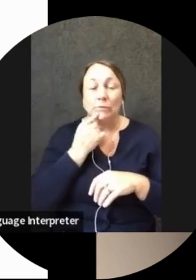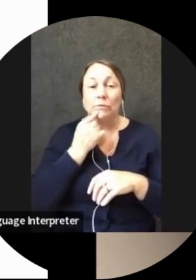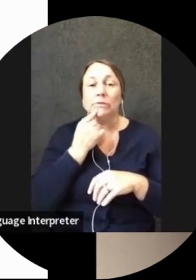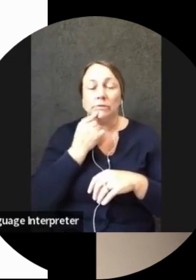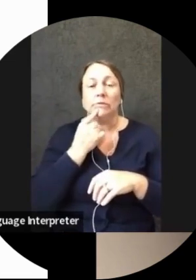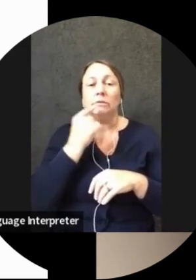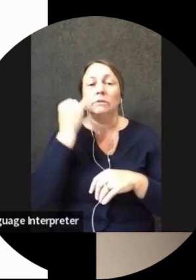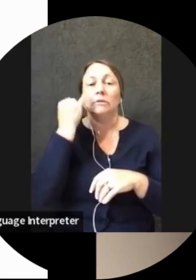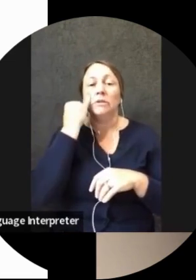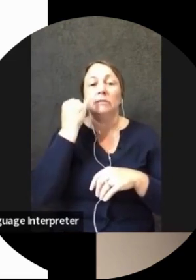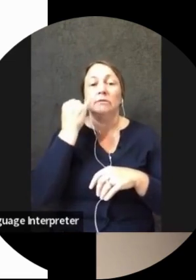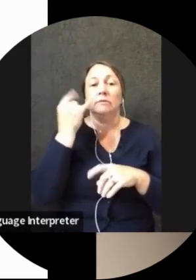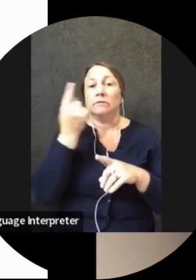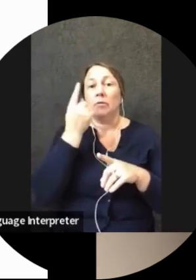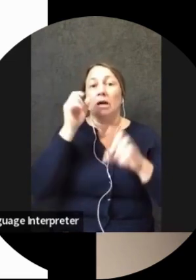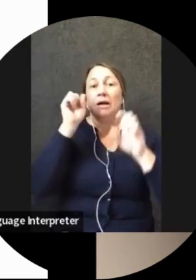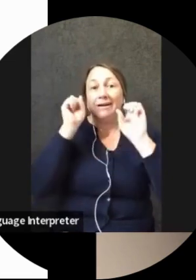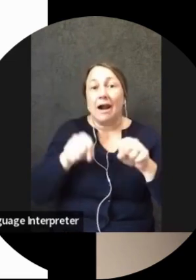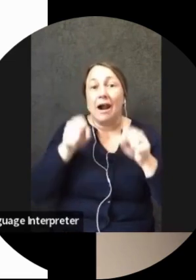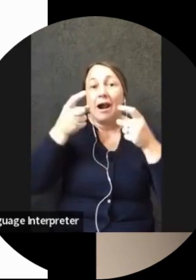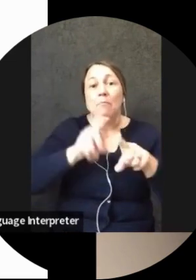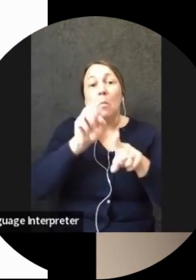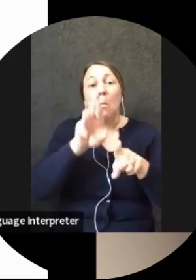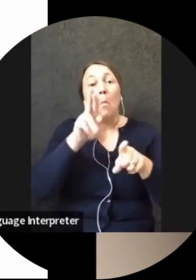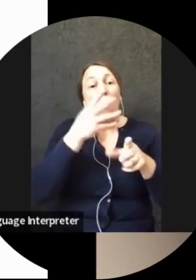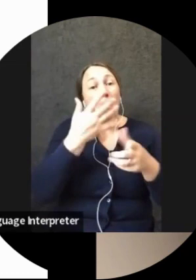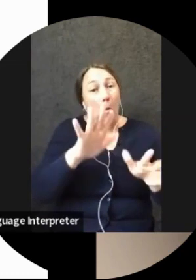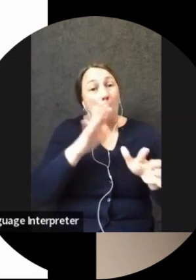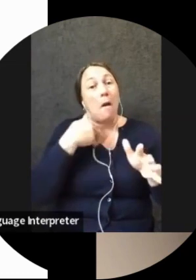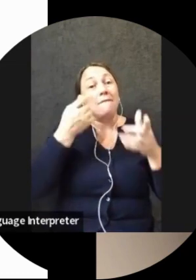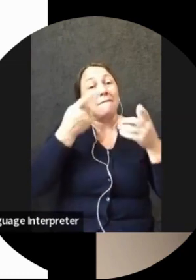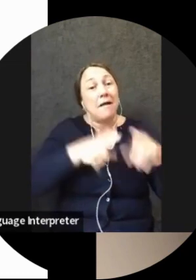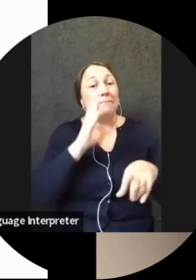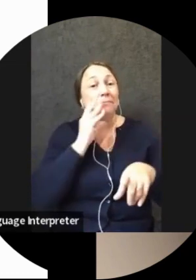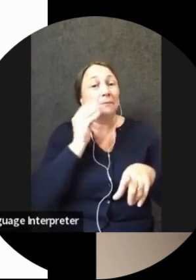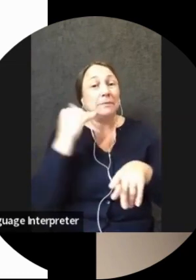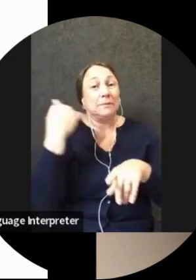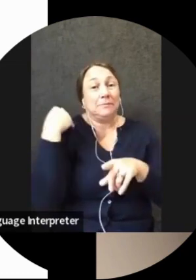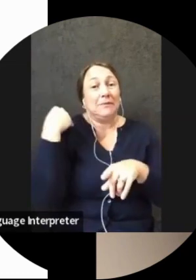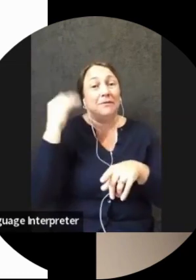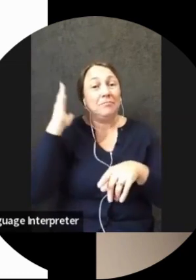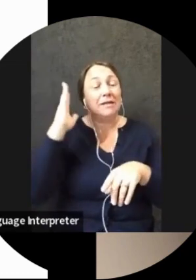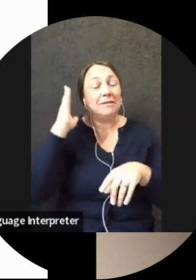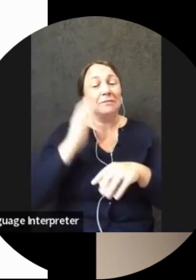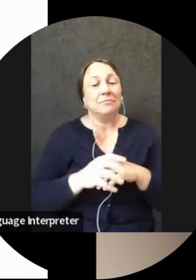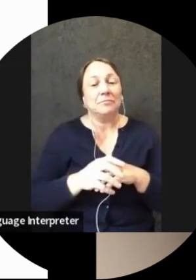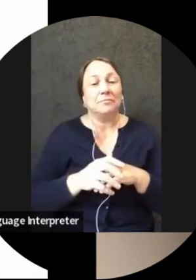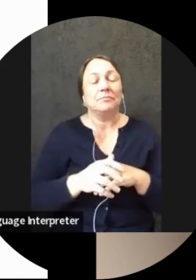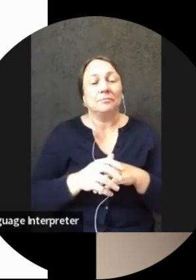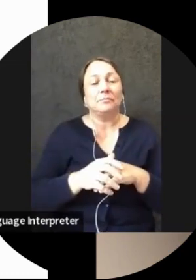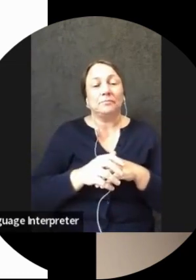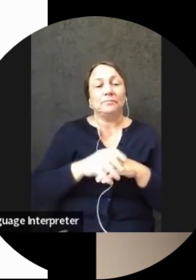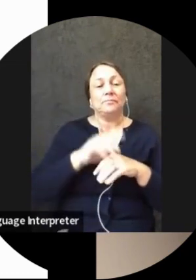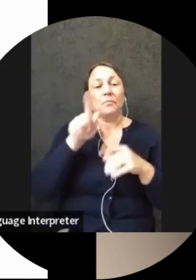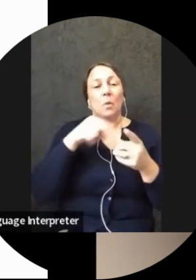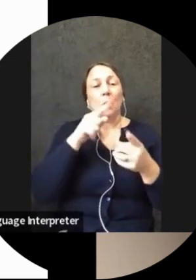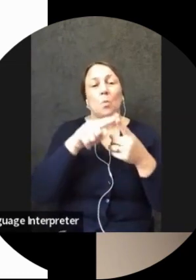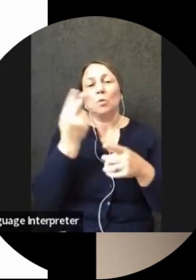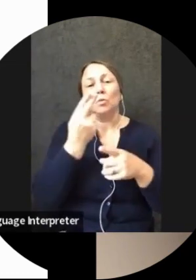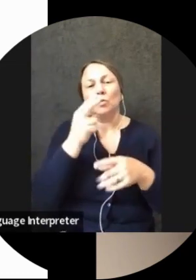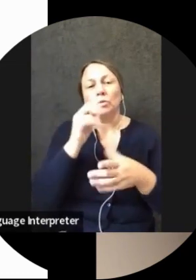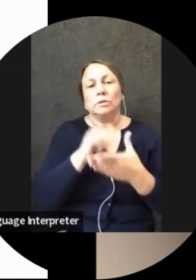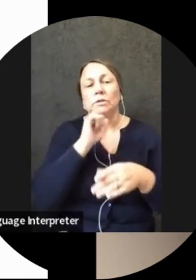can happen and what unfortunately has happened in the past when restraint and seclusion is used